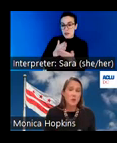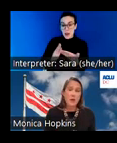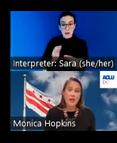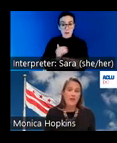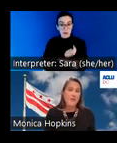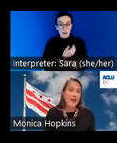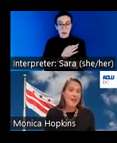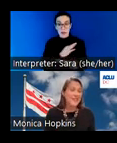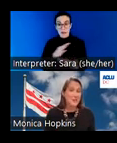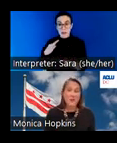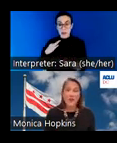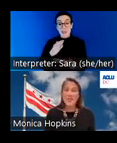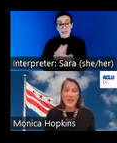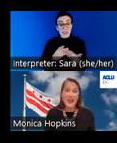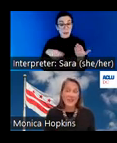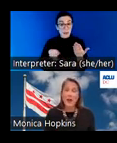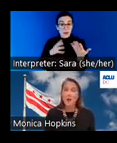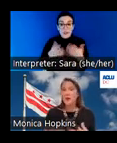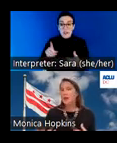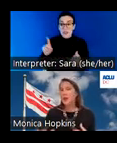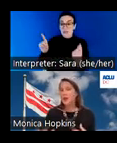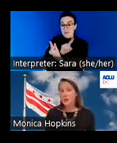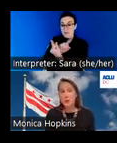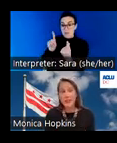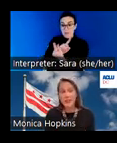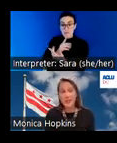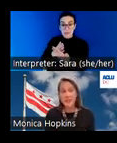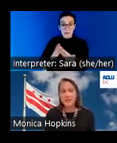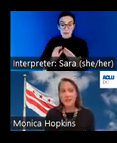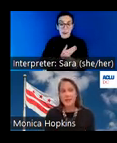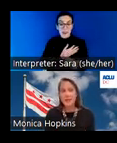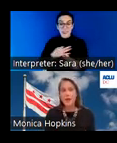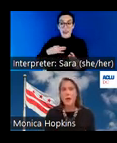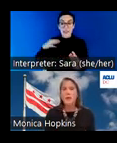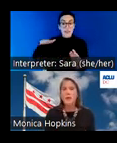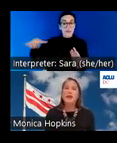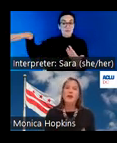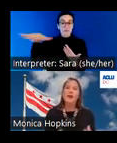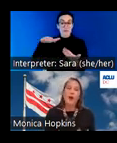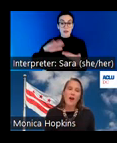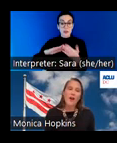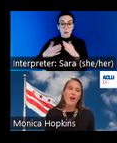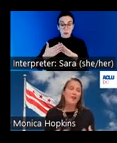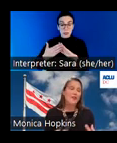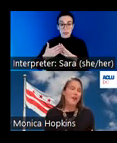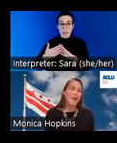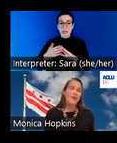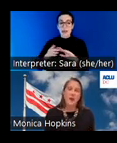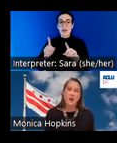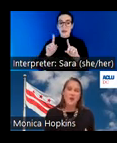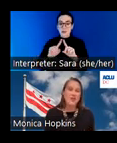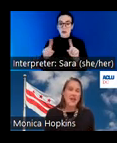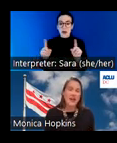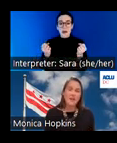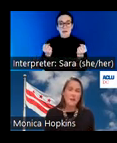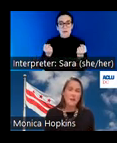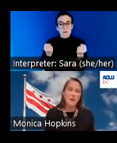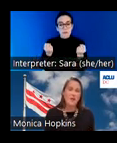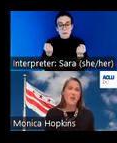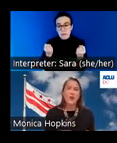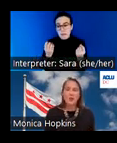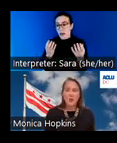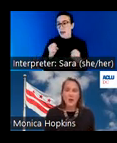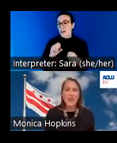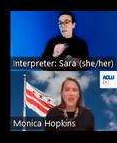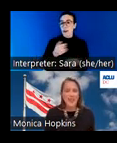Some of you may have met some of our staff out in the community, but there are a lot of other staff